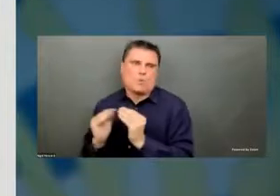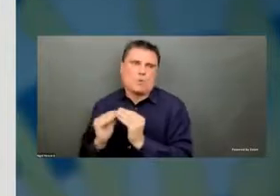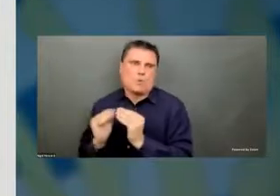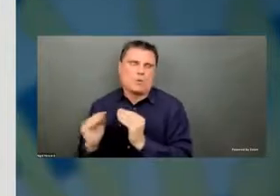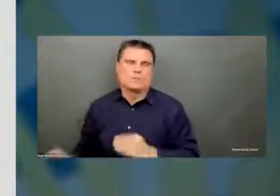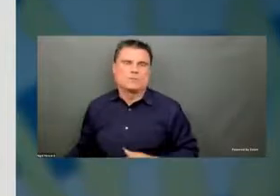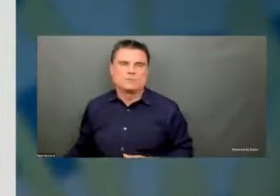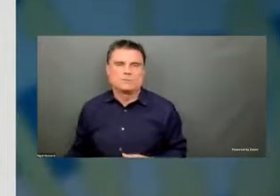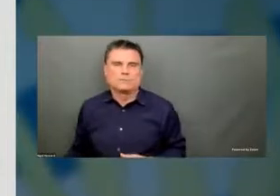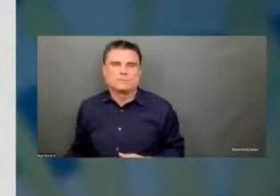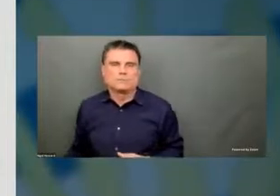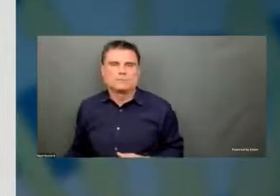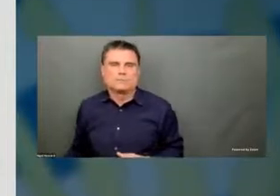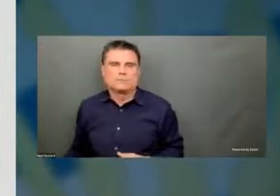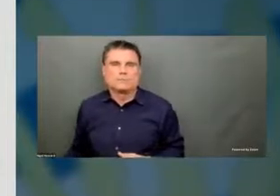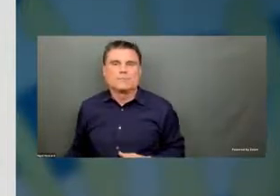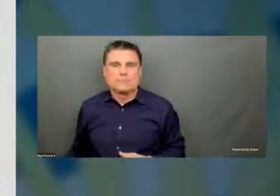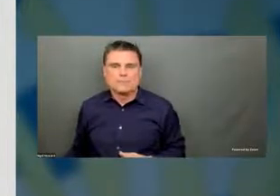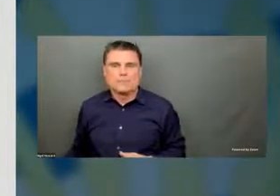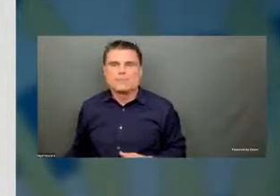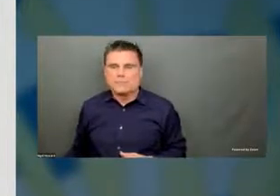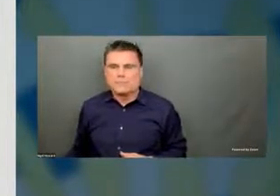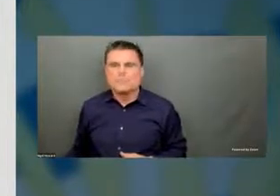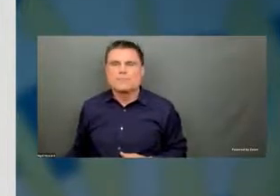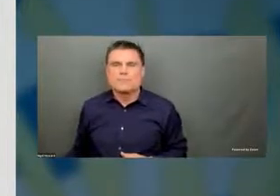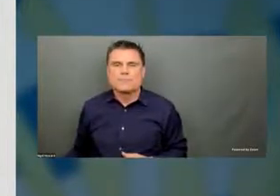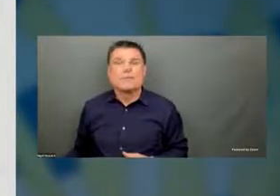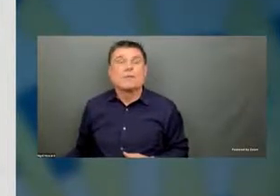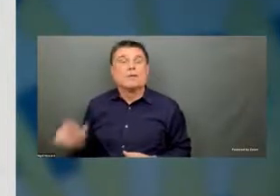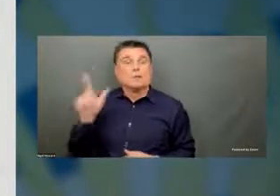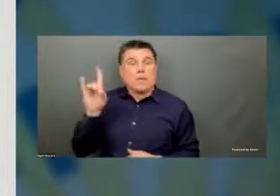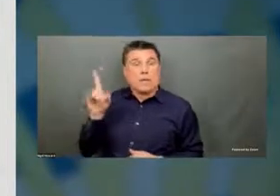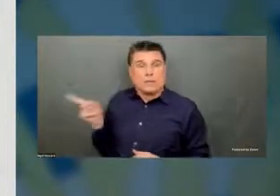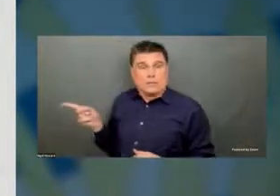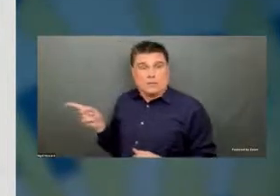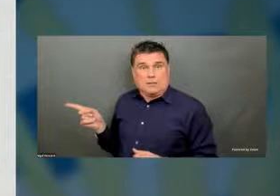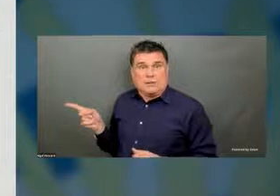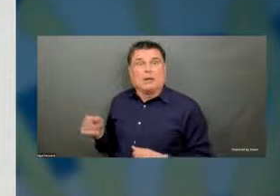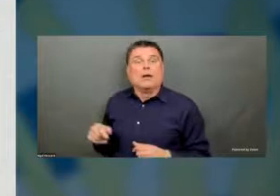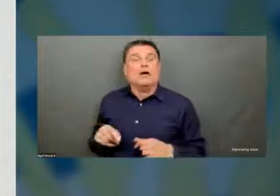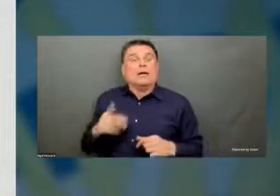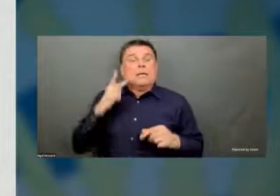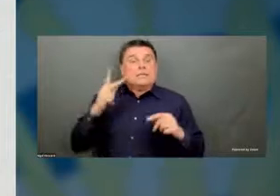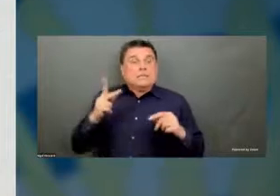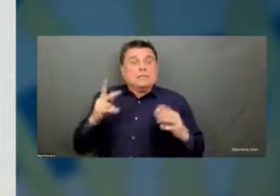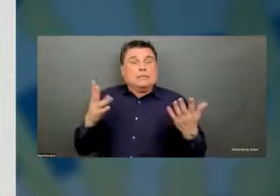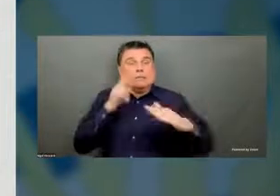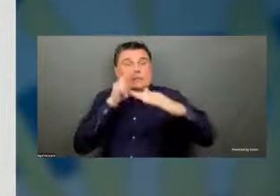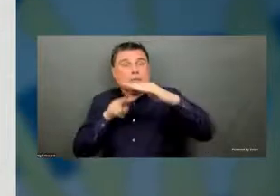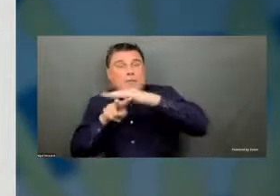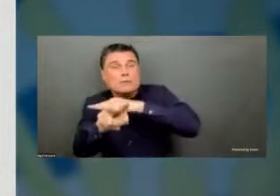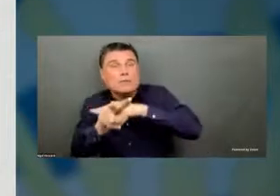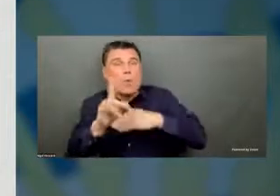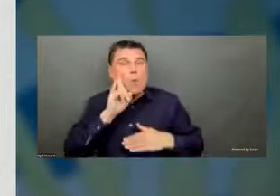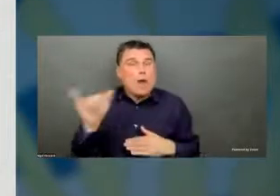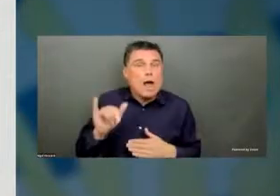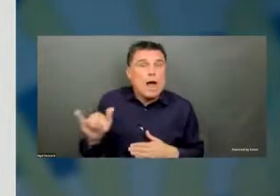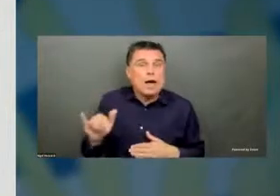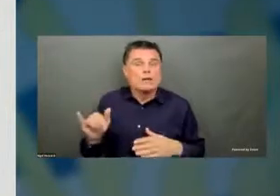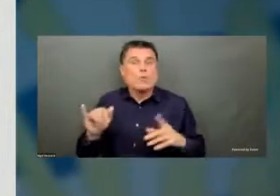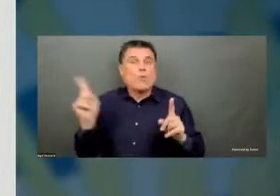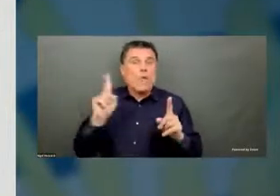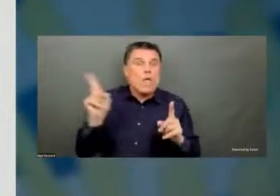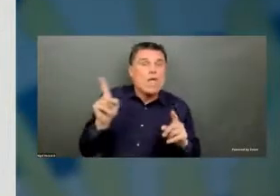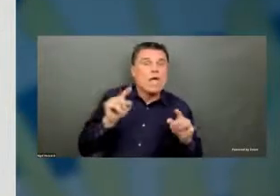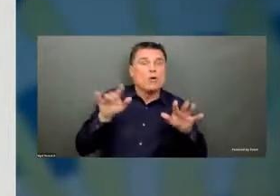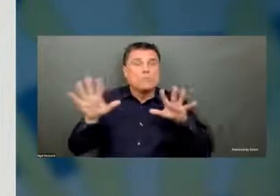see is for interior Vancouver Island and the north, we're trending nicely downwards. Where we have concerns,